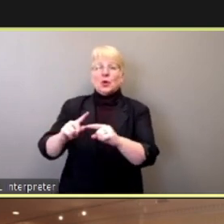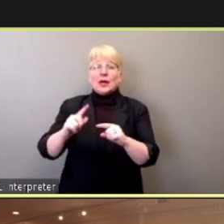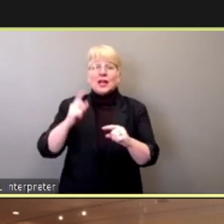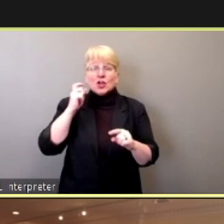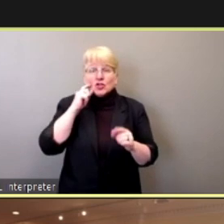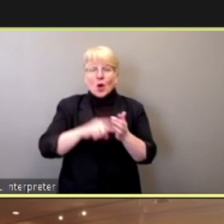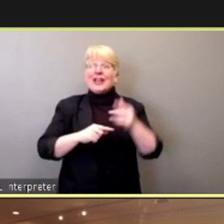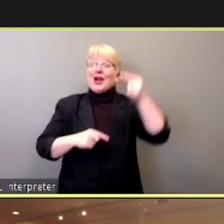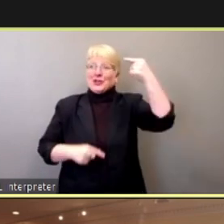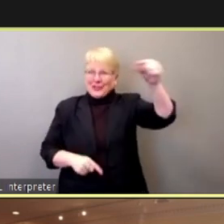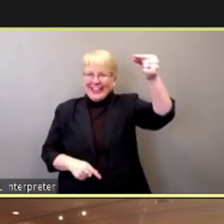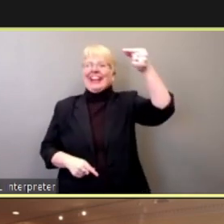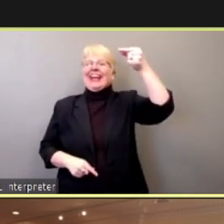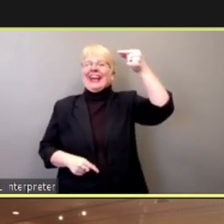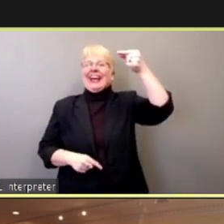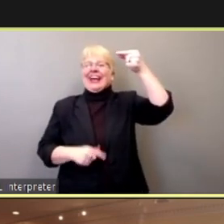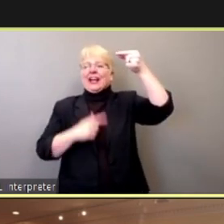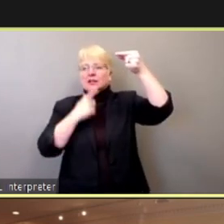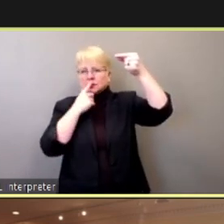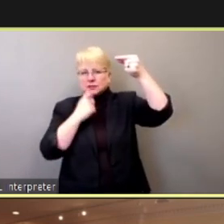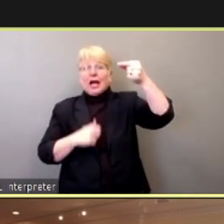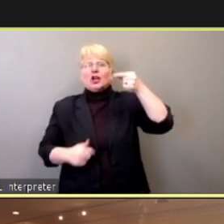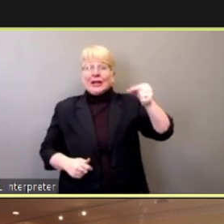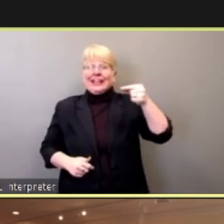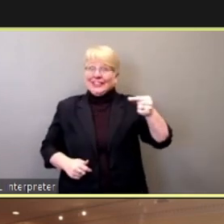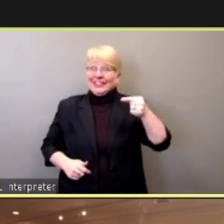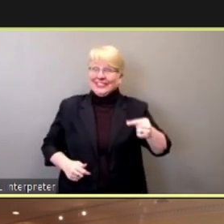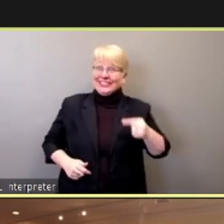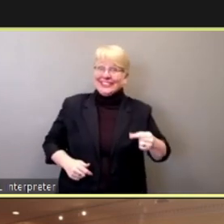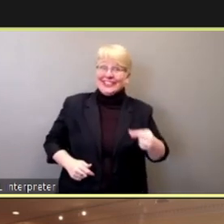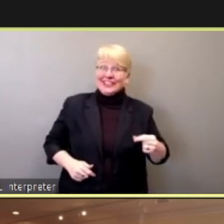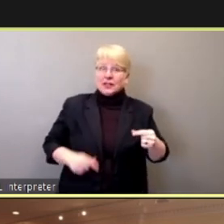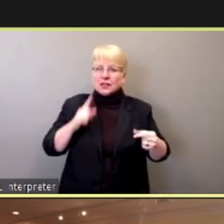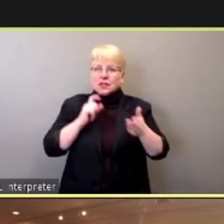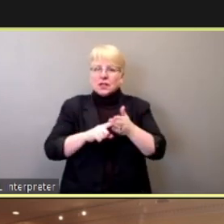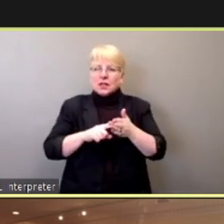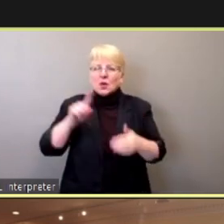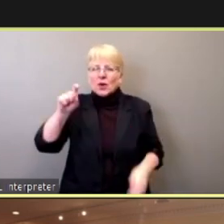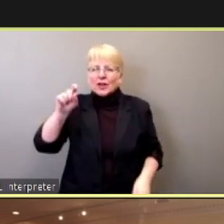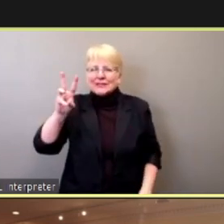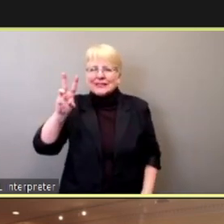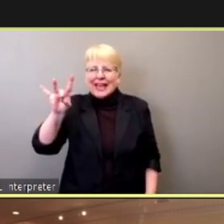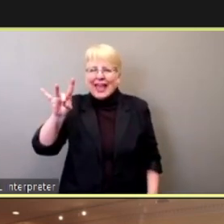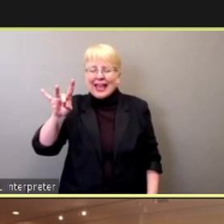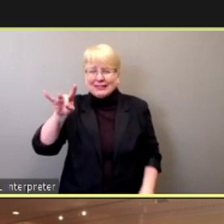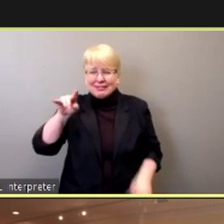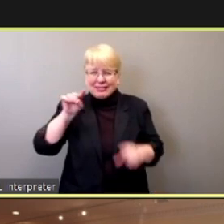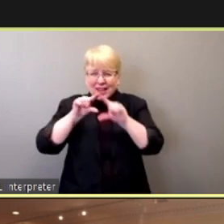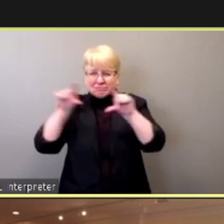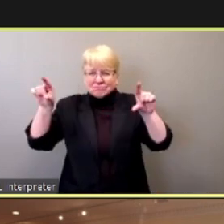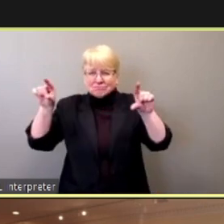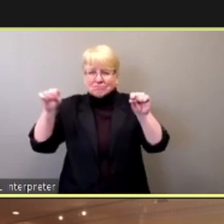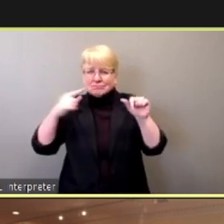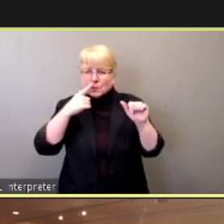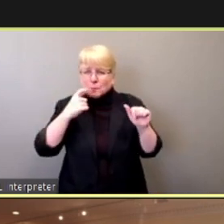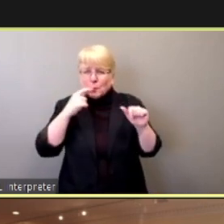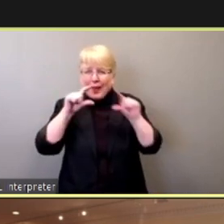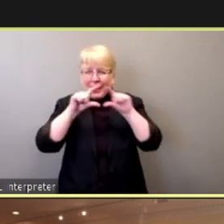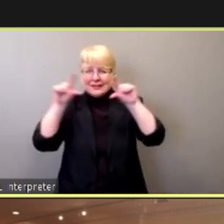things we're watching are the case count. We want to get down to 168 cases today, per day,